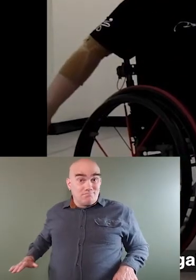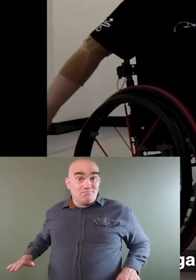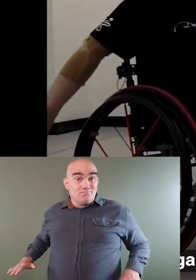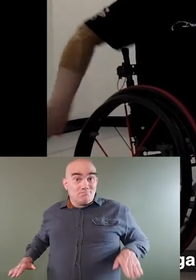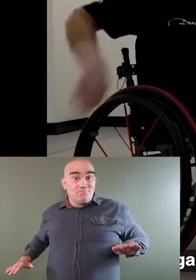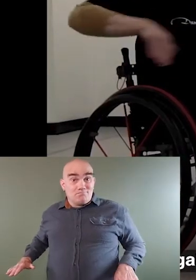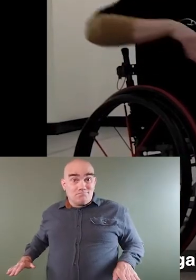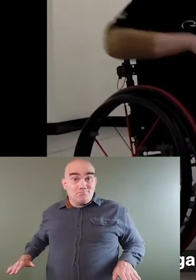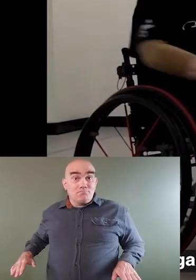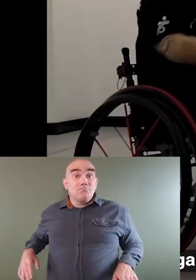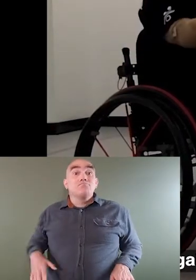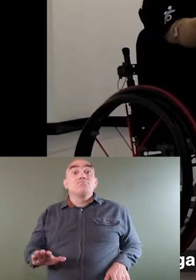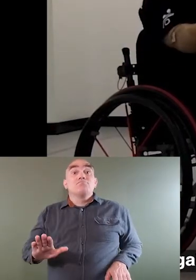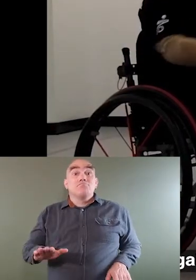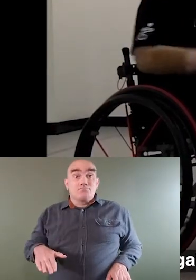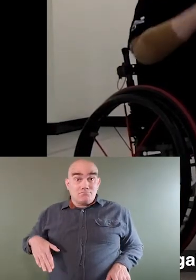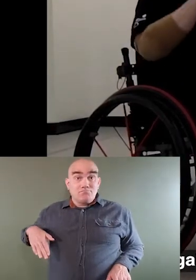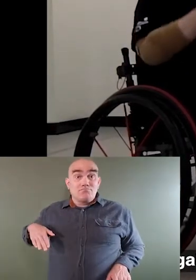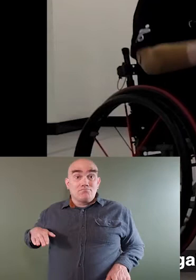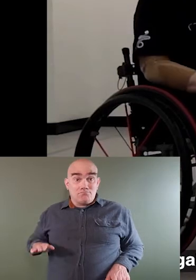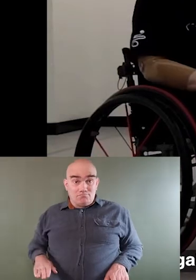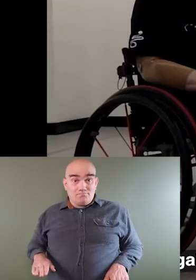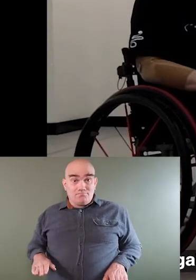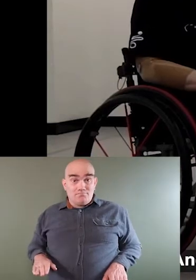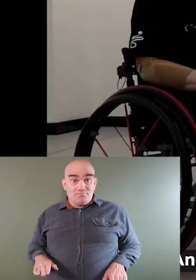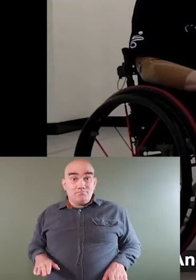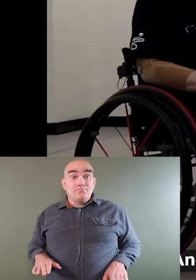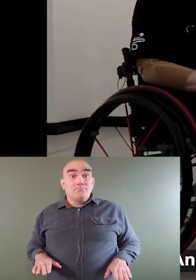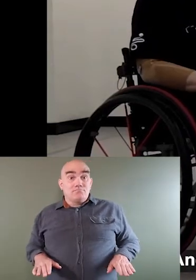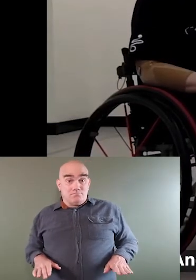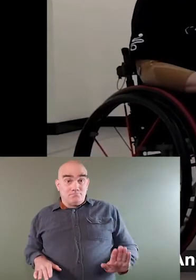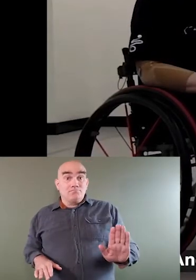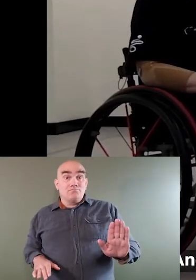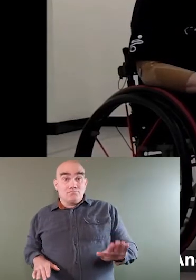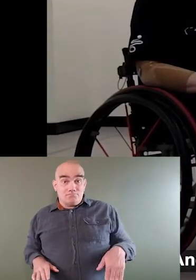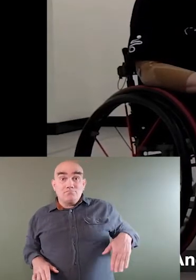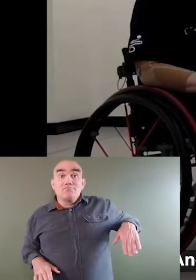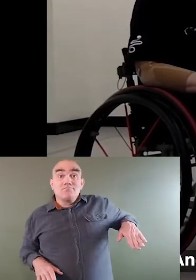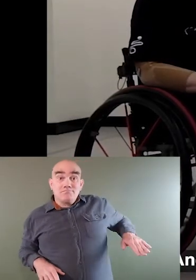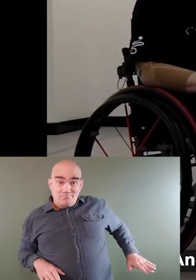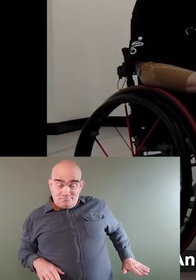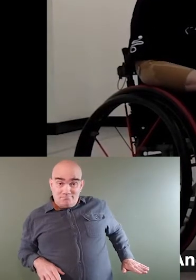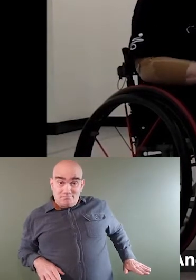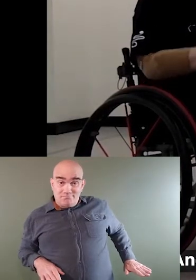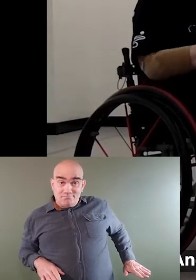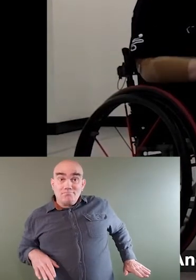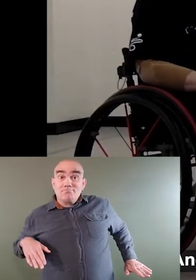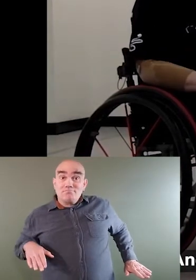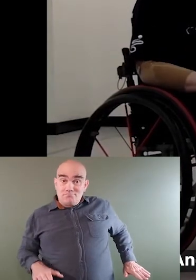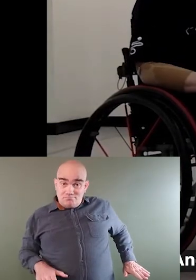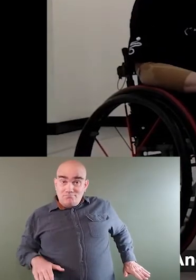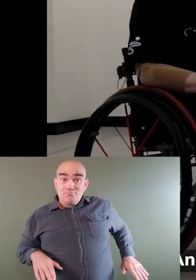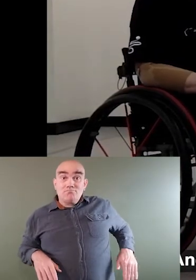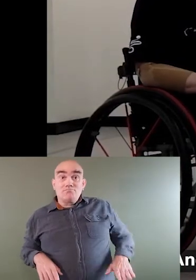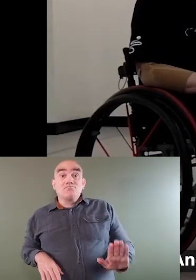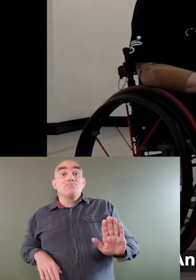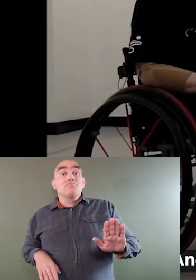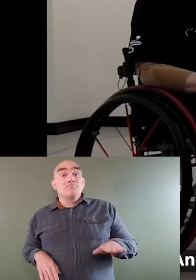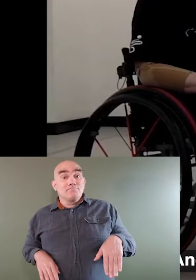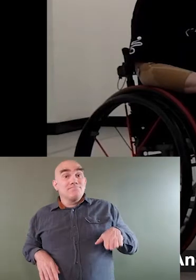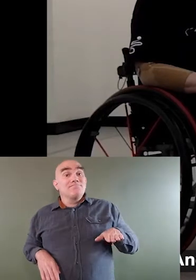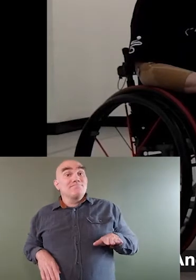ball, change. Shuffle, step. And shuffle, ball, change.